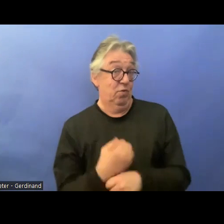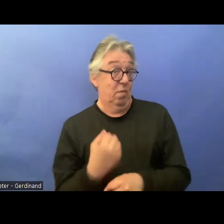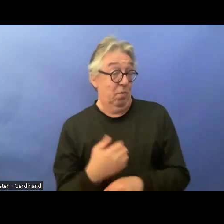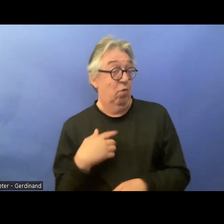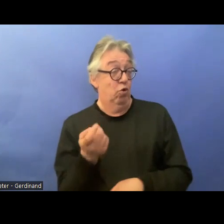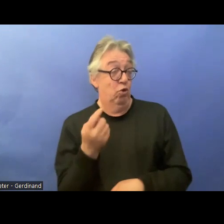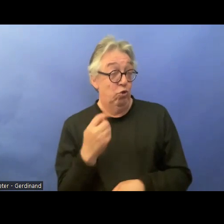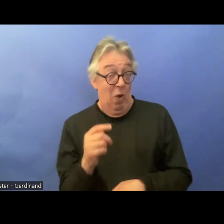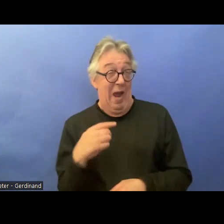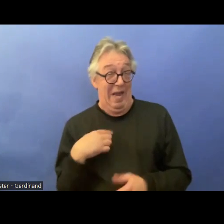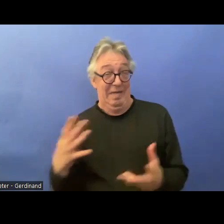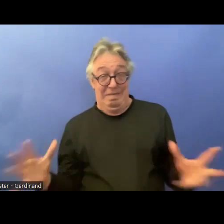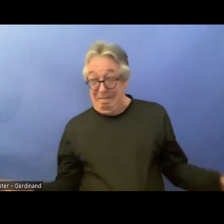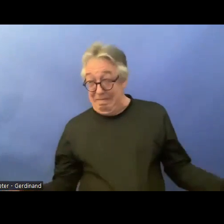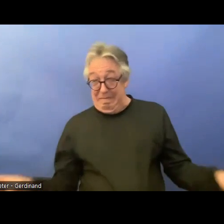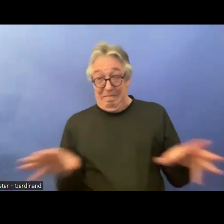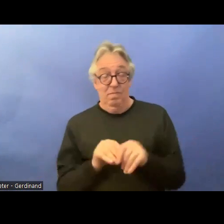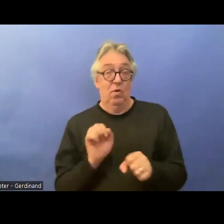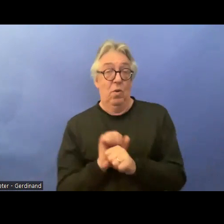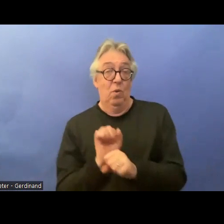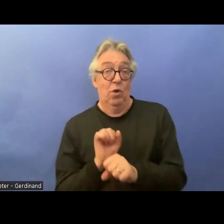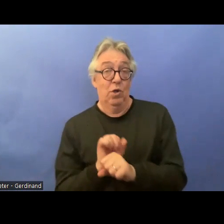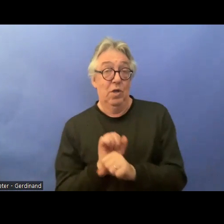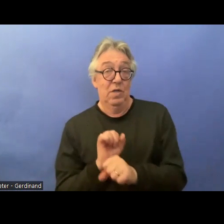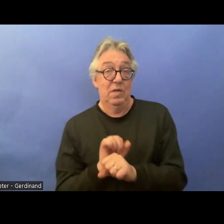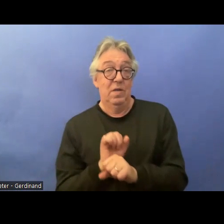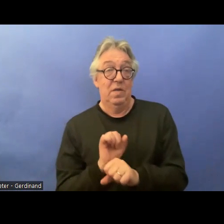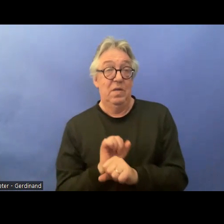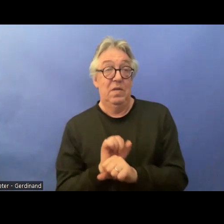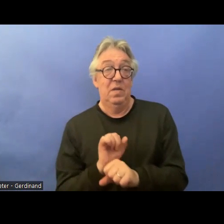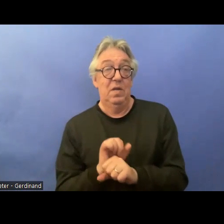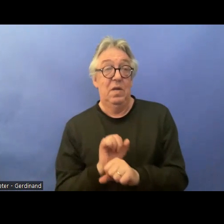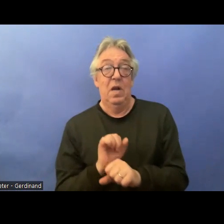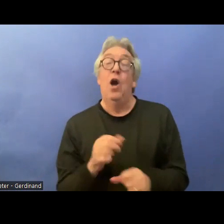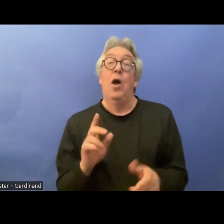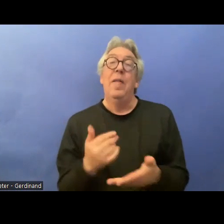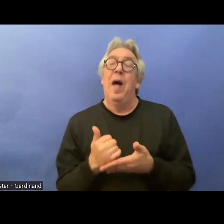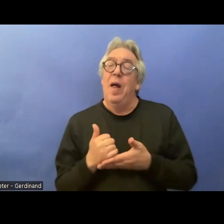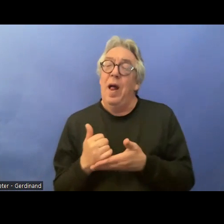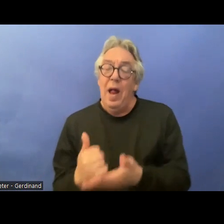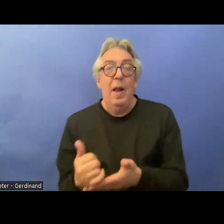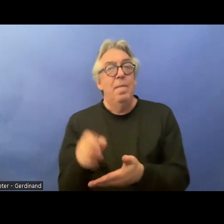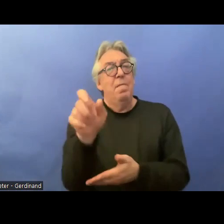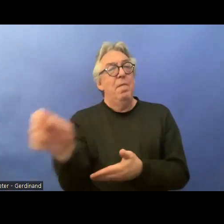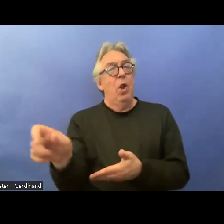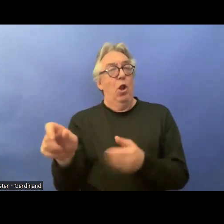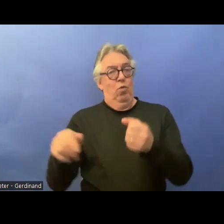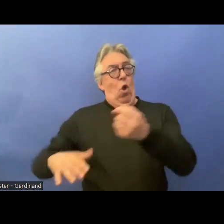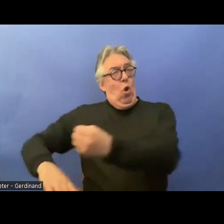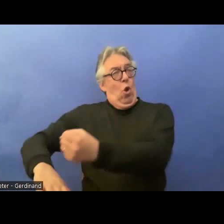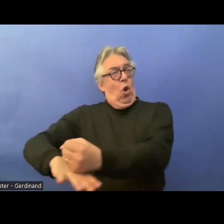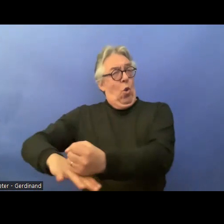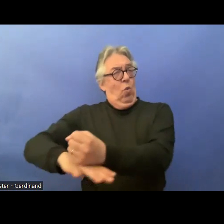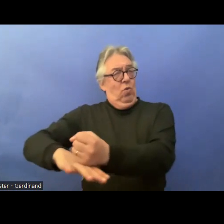the colleagues, especially at the field level, for them to invest more in other aspects of the